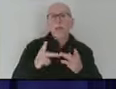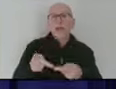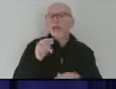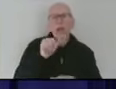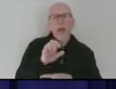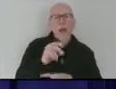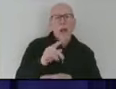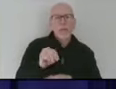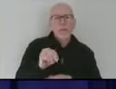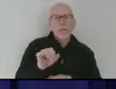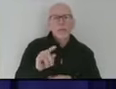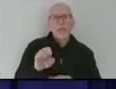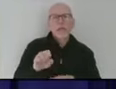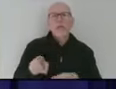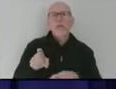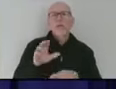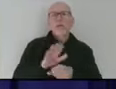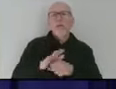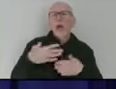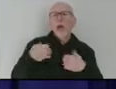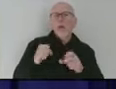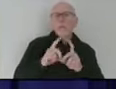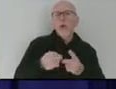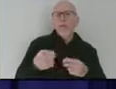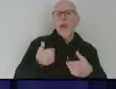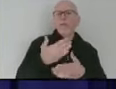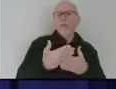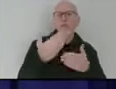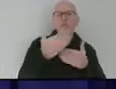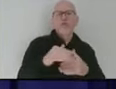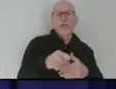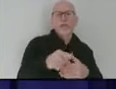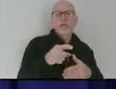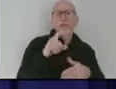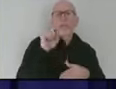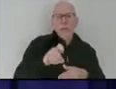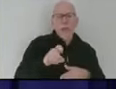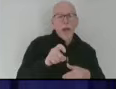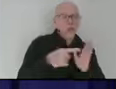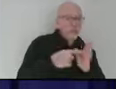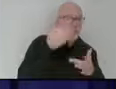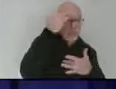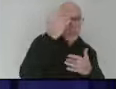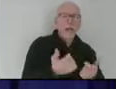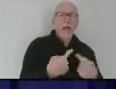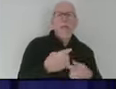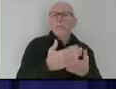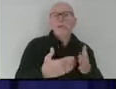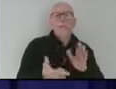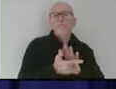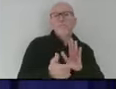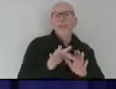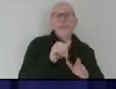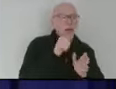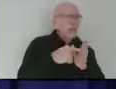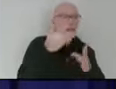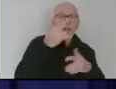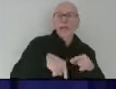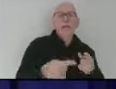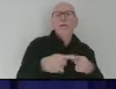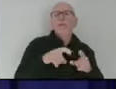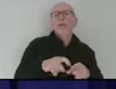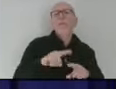or our local health department sites do have restrictions and maybe to symptomatic people. But if you go to that site, it should have that information, or maybe call ahead